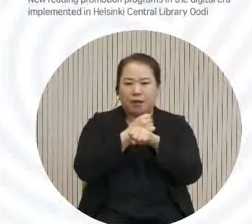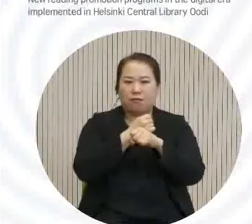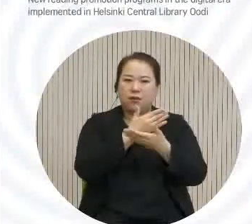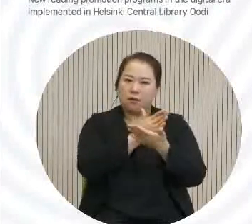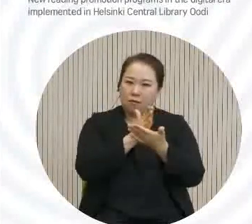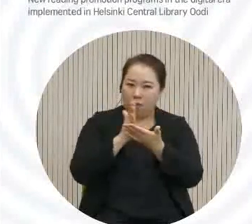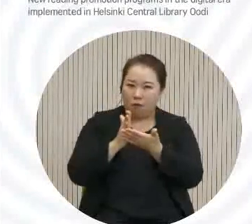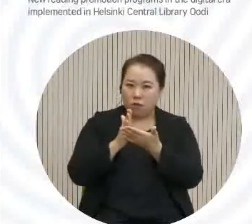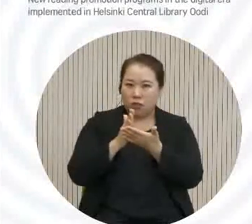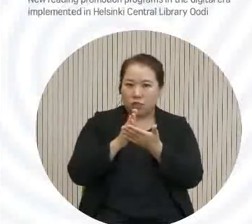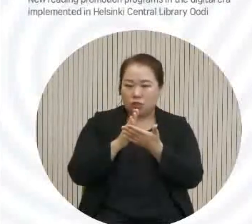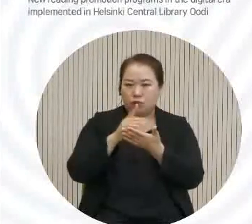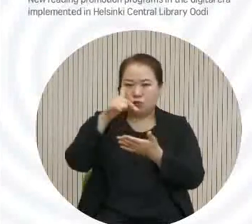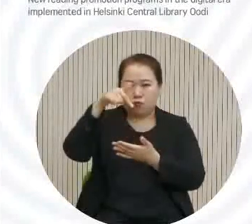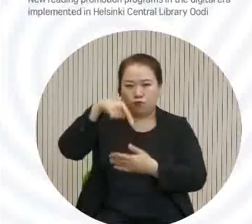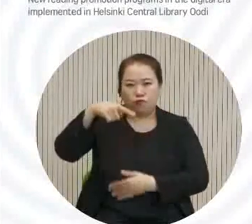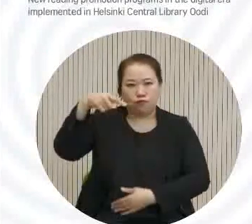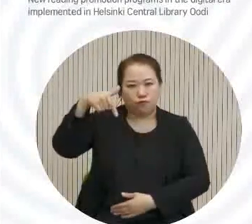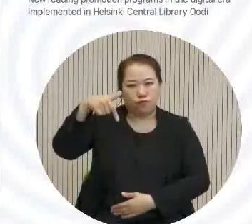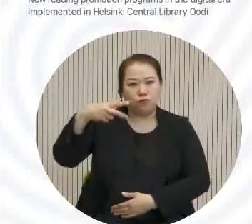also how to use Google Drive.